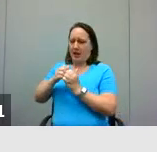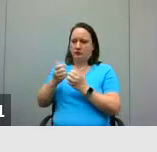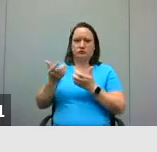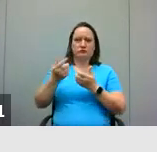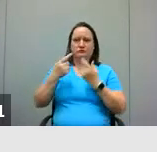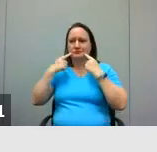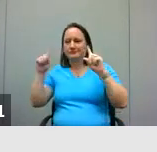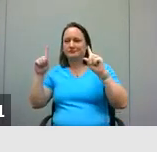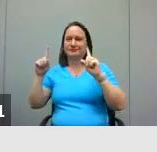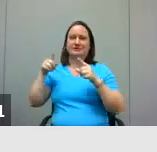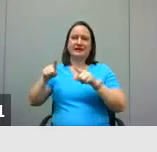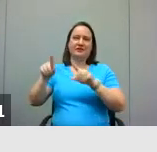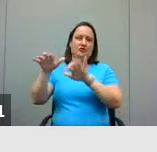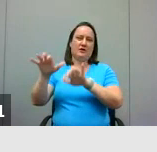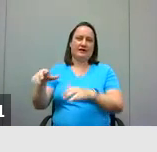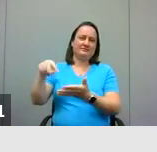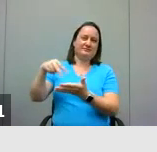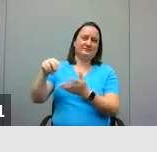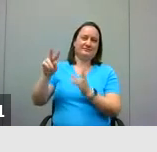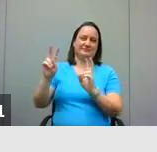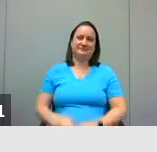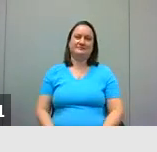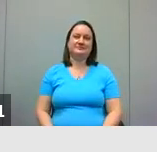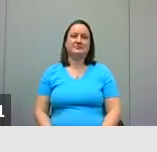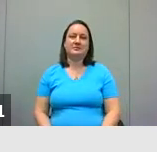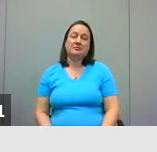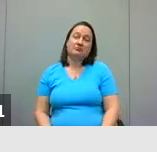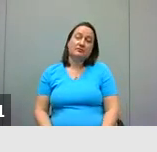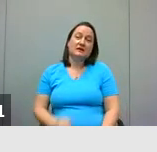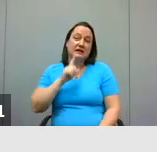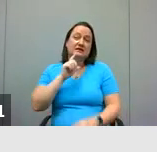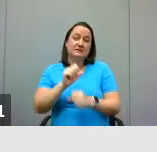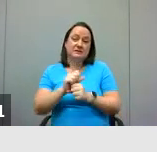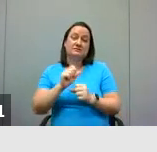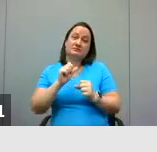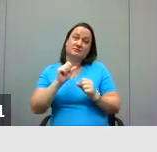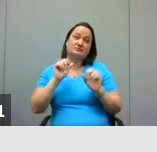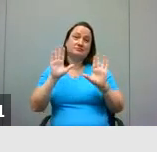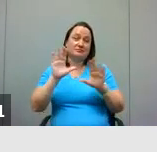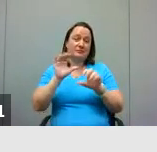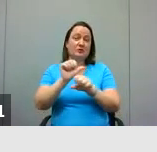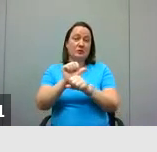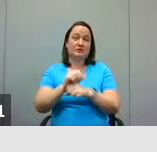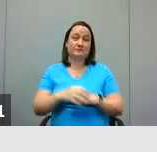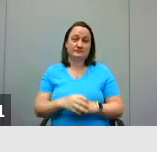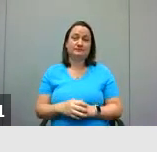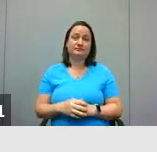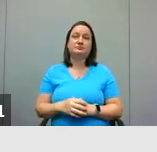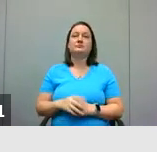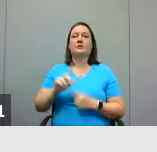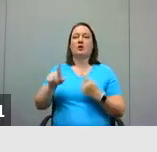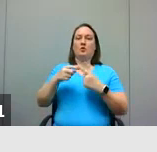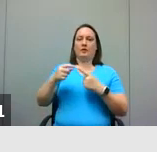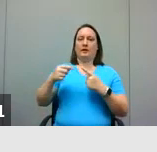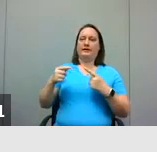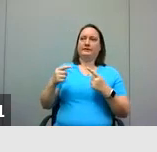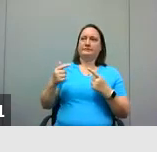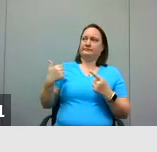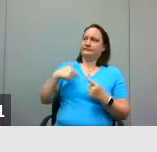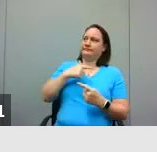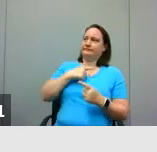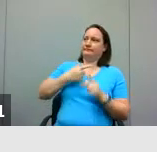been pretty phenomenal. When you run an agency where